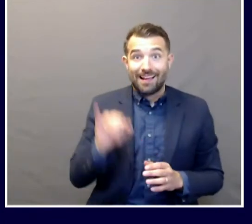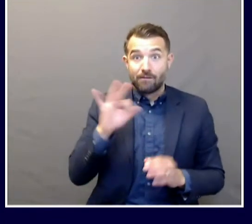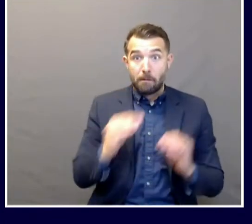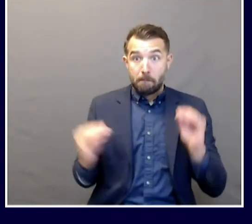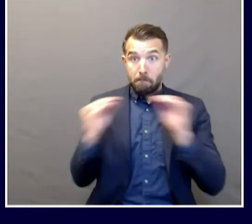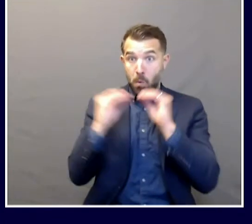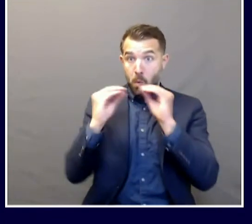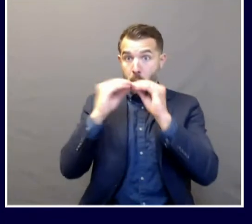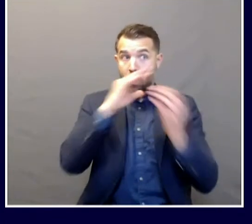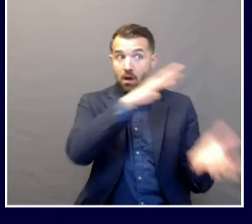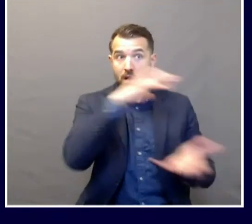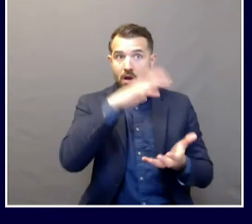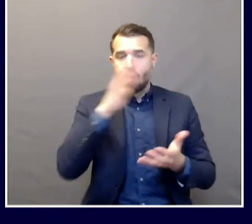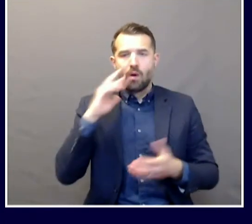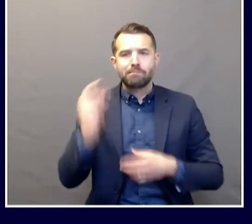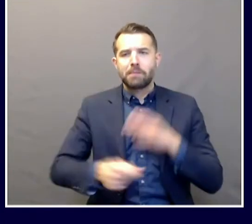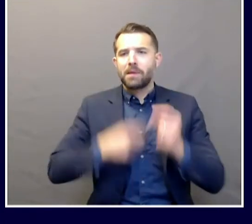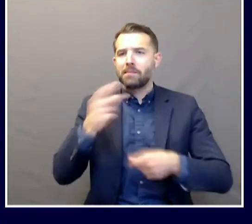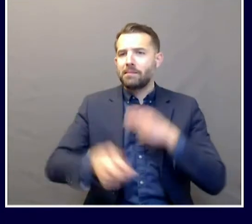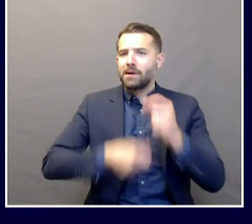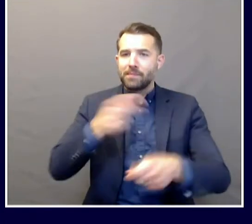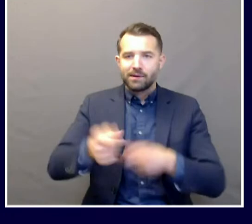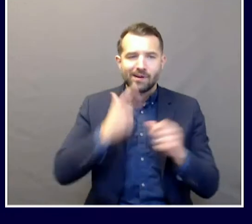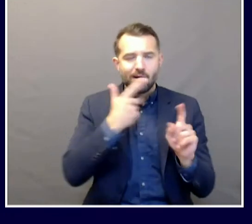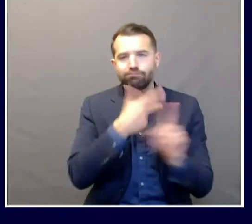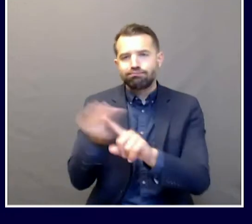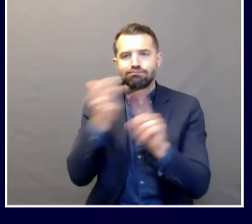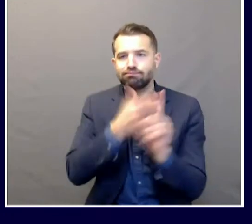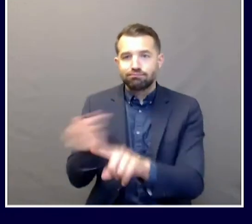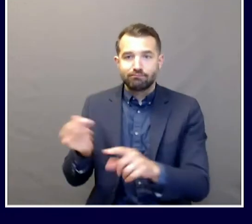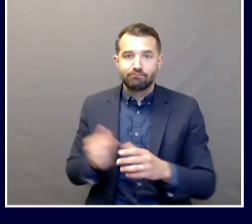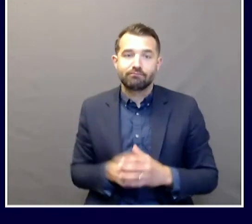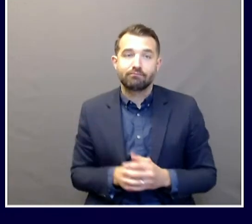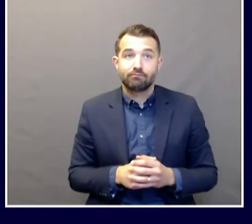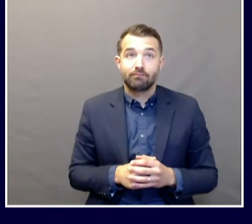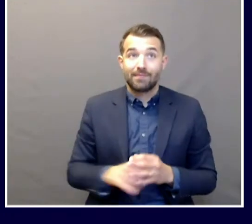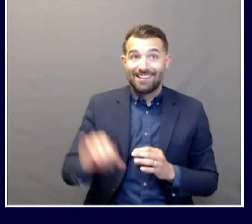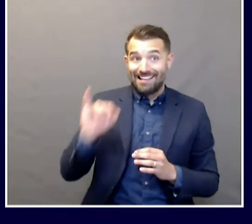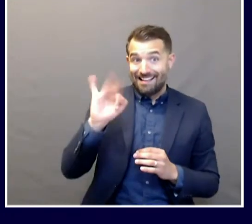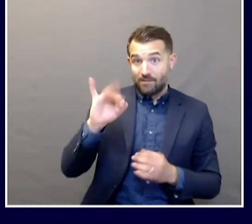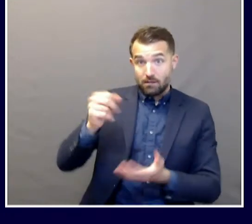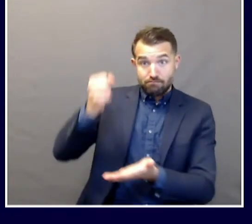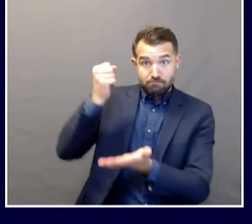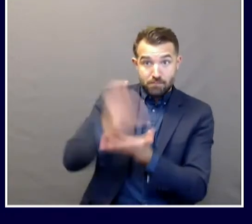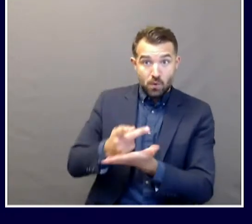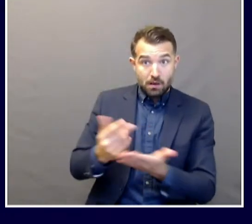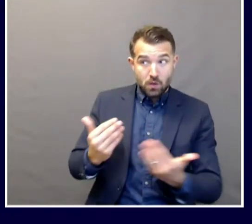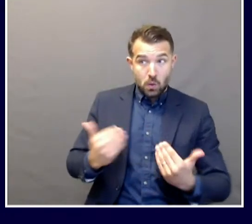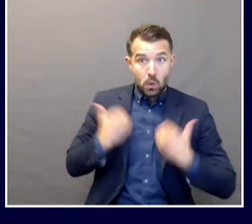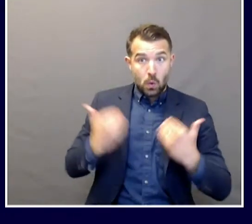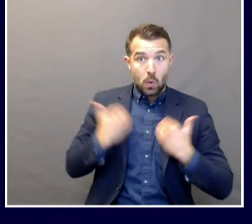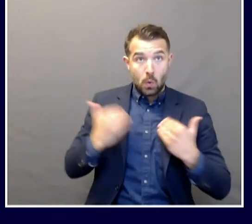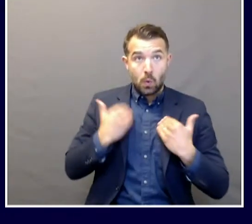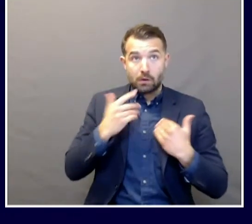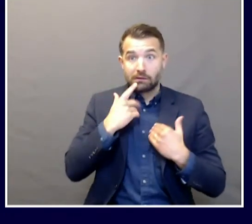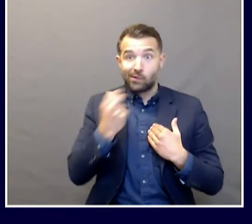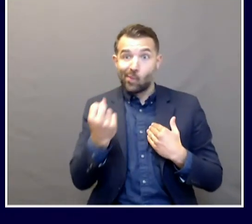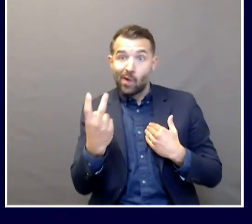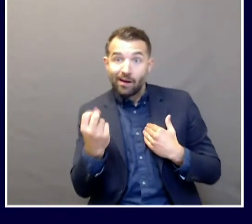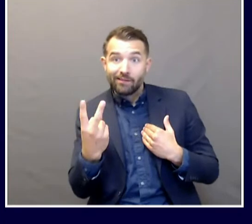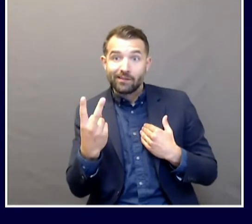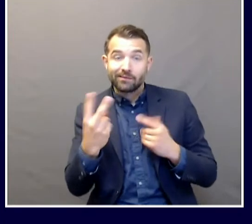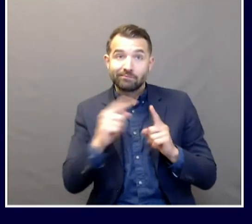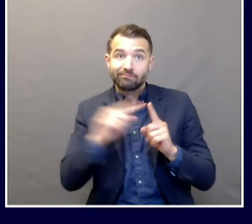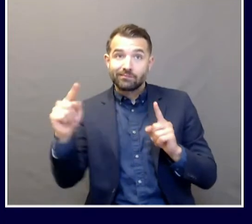in addition, if the vaccines are authorized for younger populations, say 12 to 15-year-olds, we're going to be in